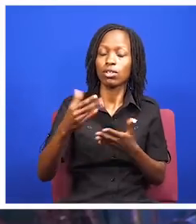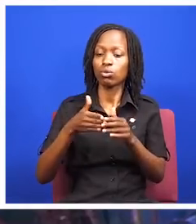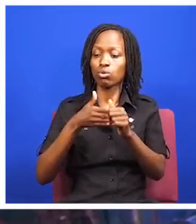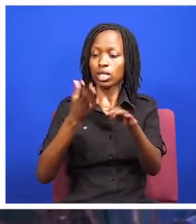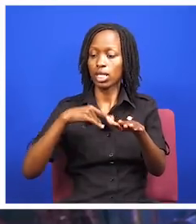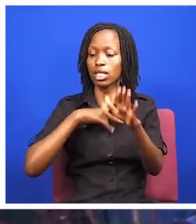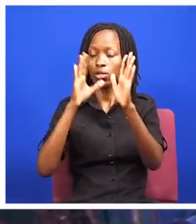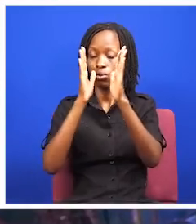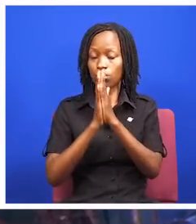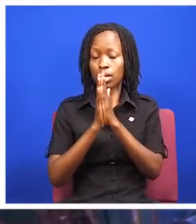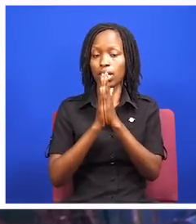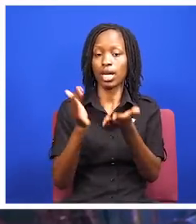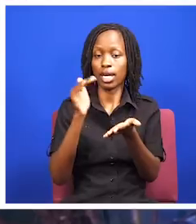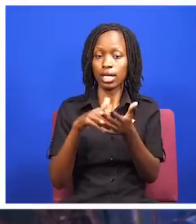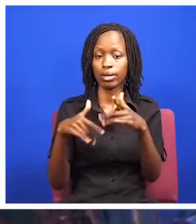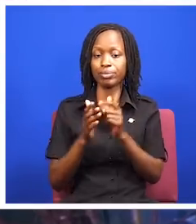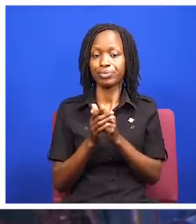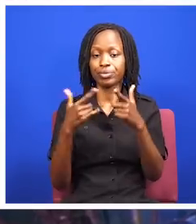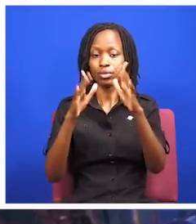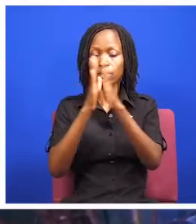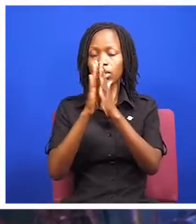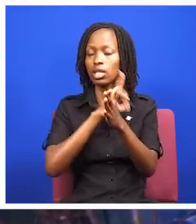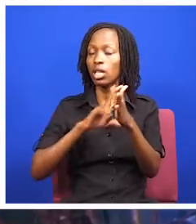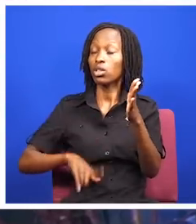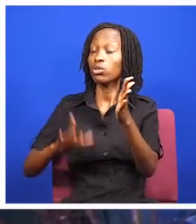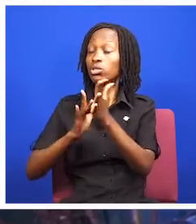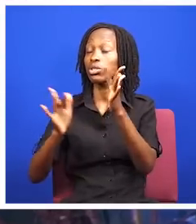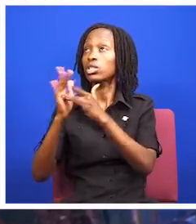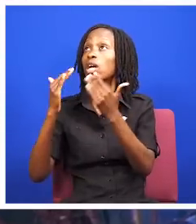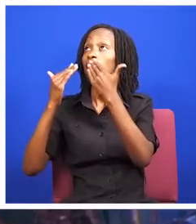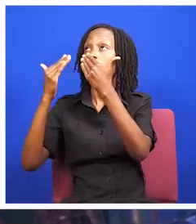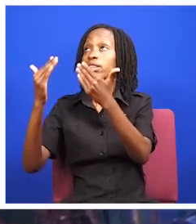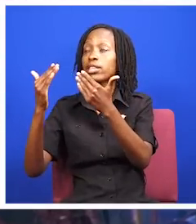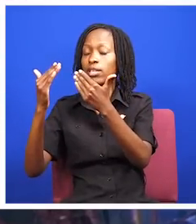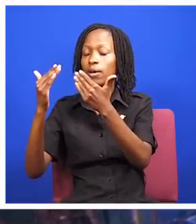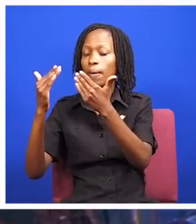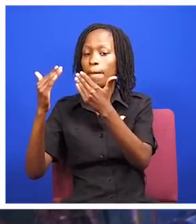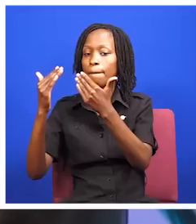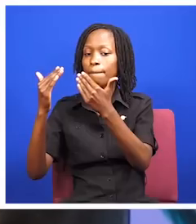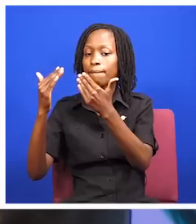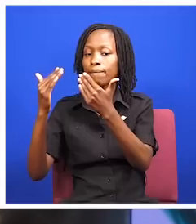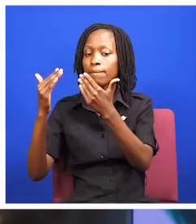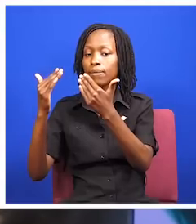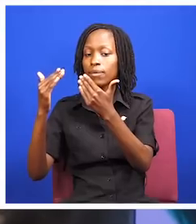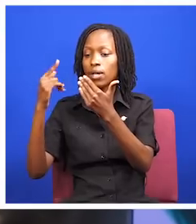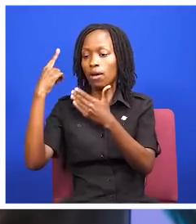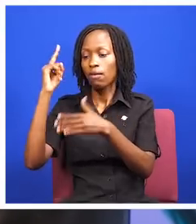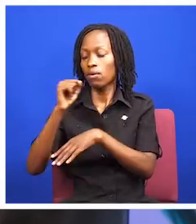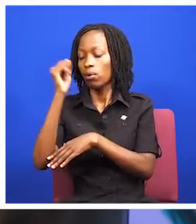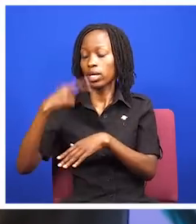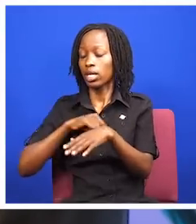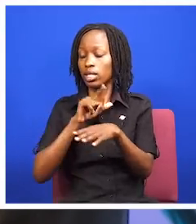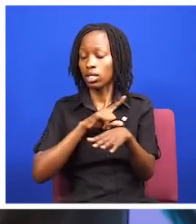of prayer again. Okay, let's pray. Lord Jesus, thank you for the day that you gave us, Lord. Thank you for everything that